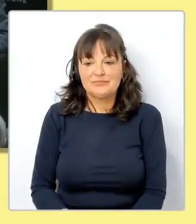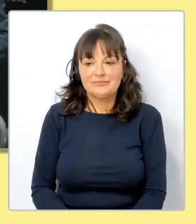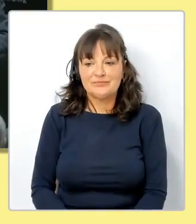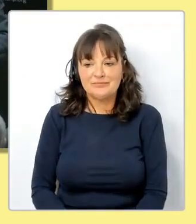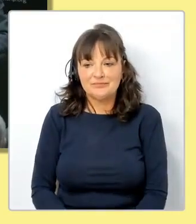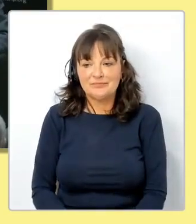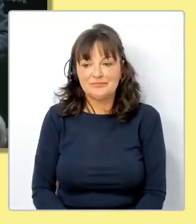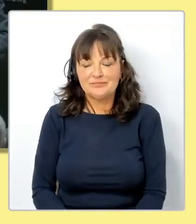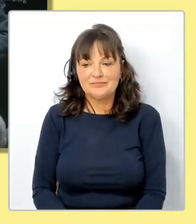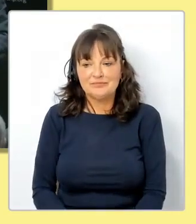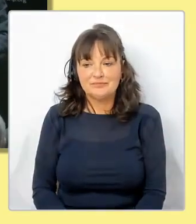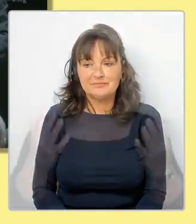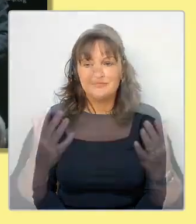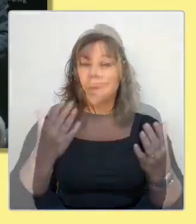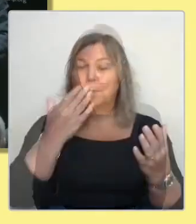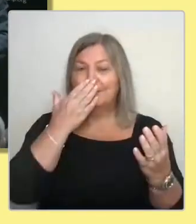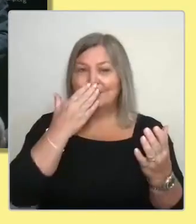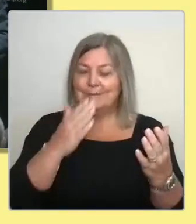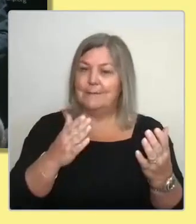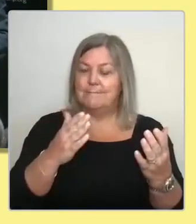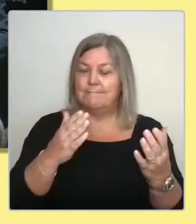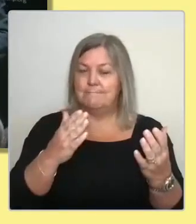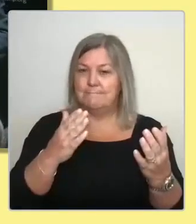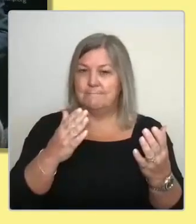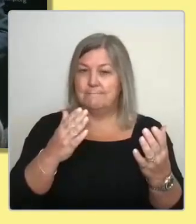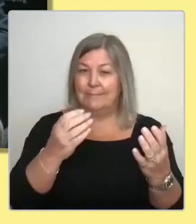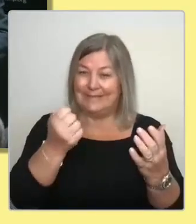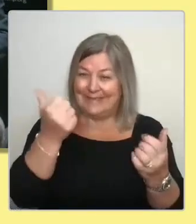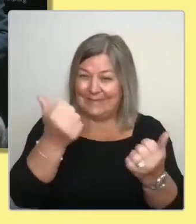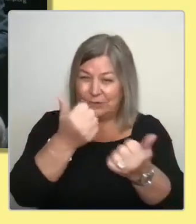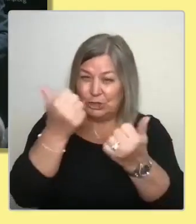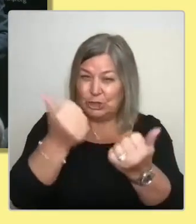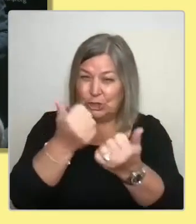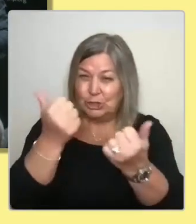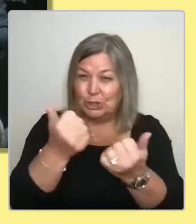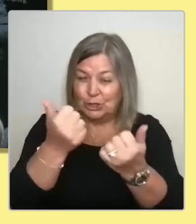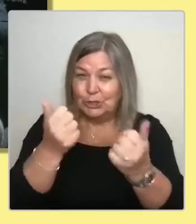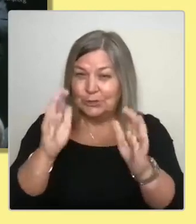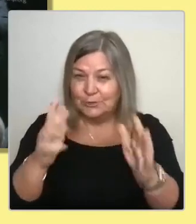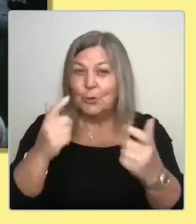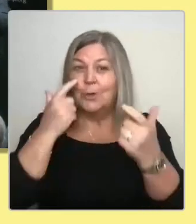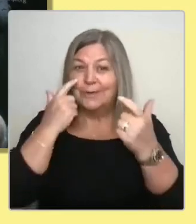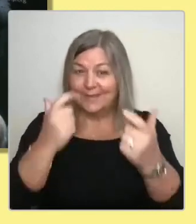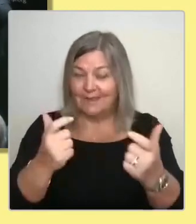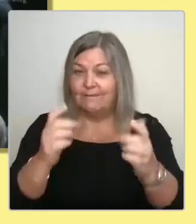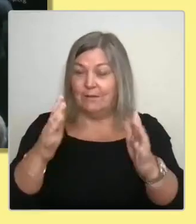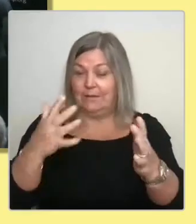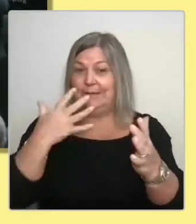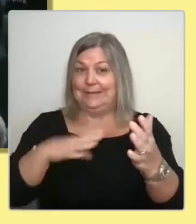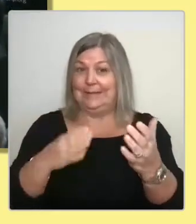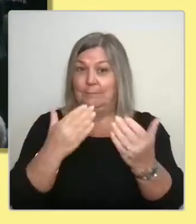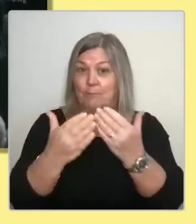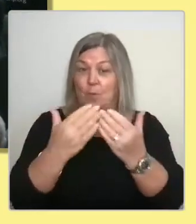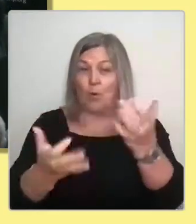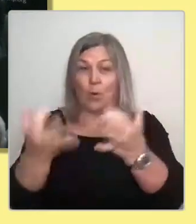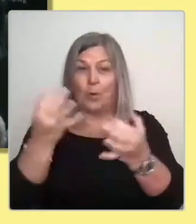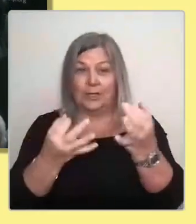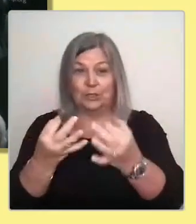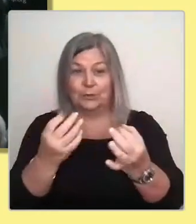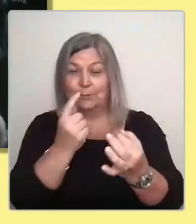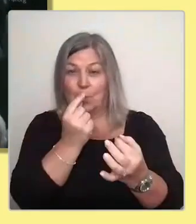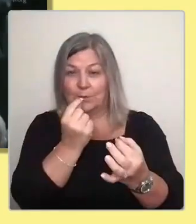Now, we're getting towards the end at the moment, so we just need to be careful that we're getting as many questions in as possible. So I'm going to take that lady